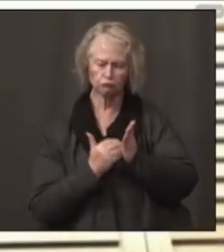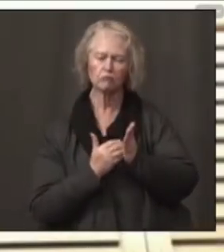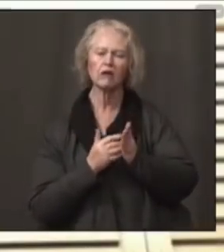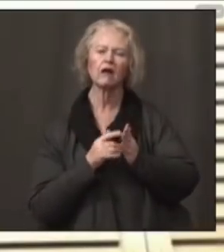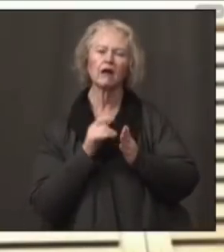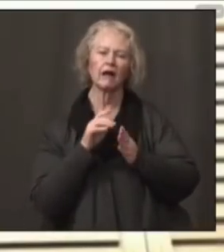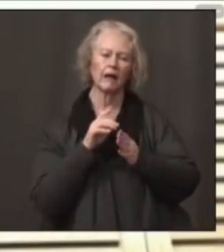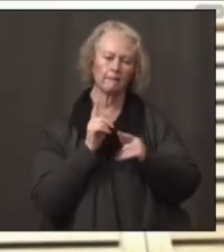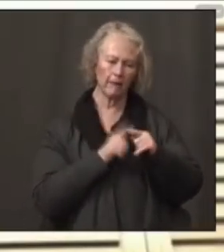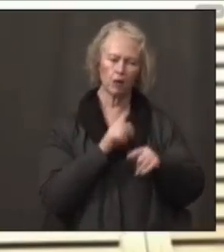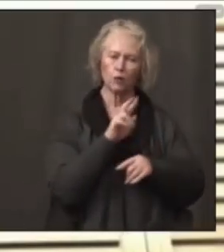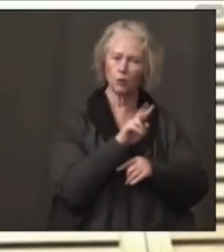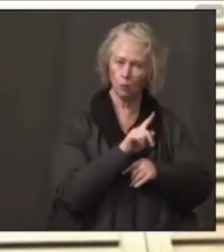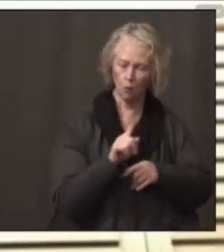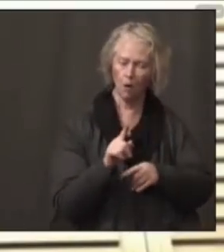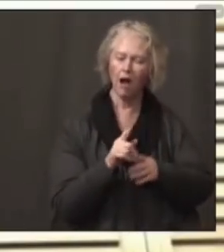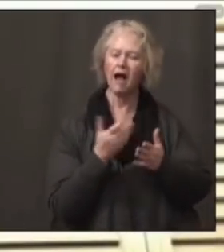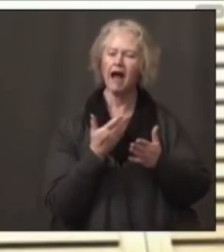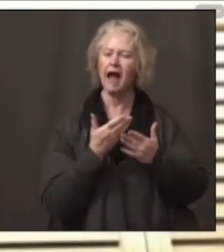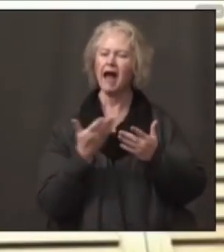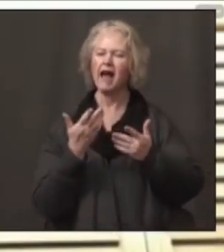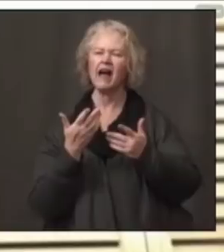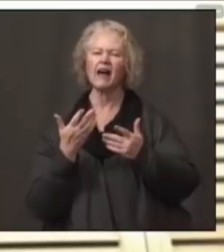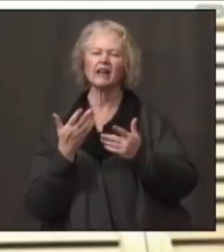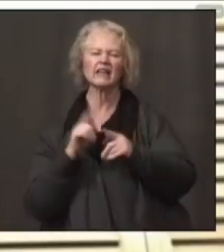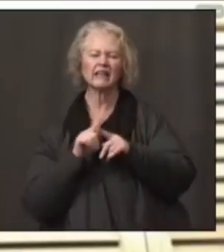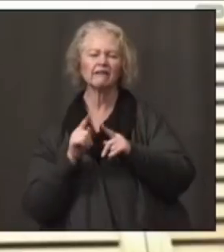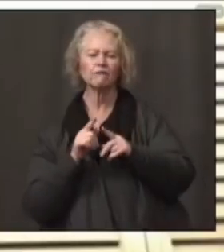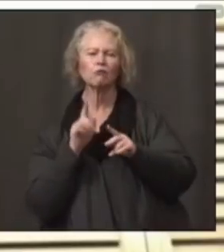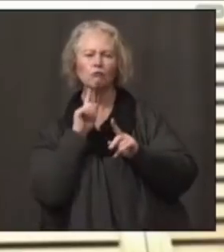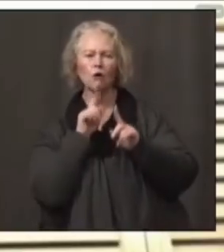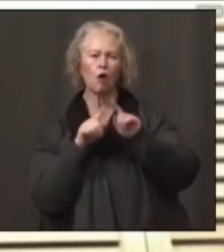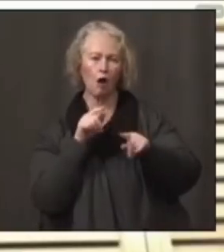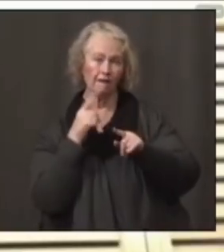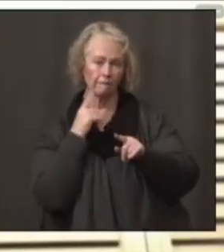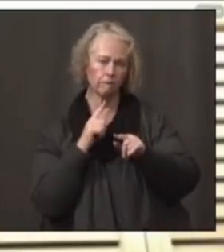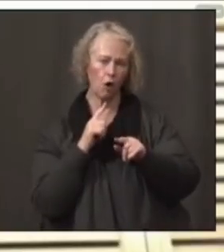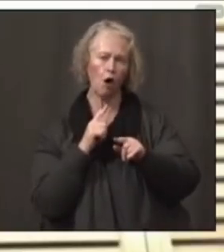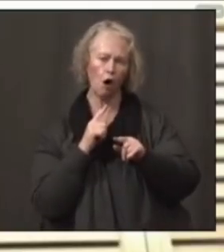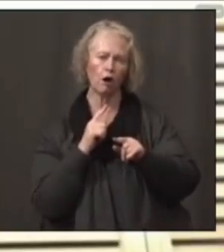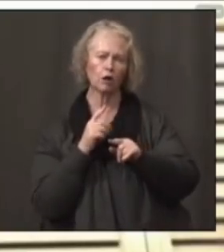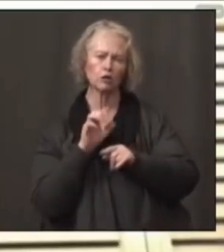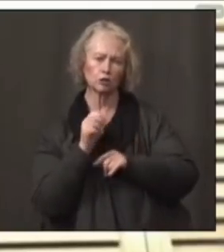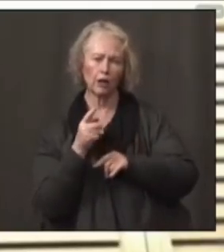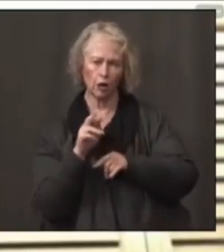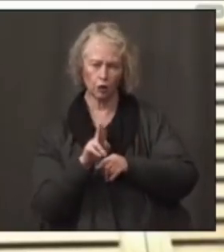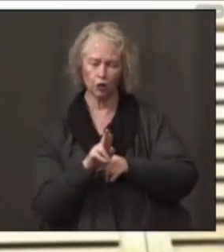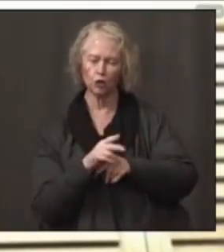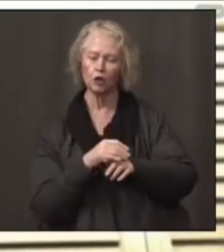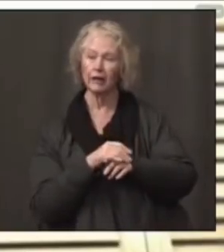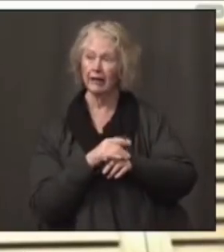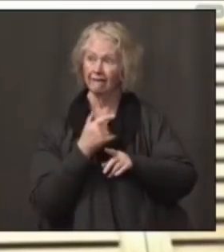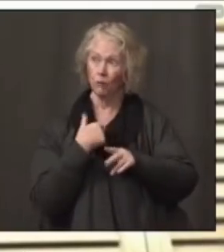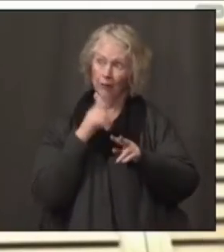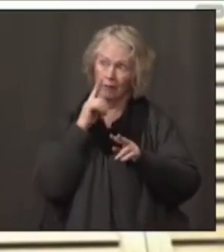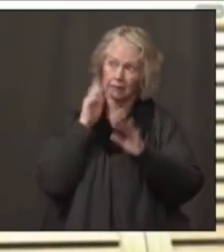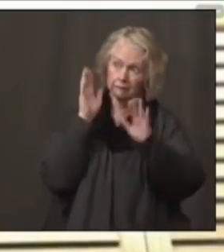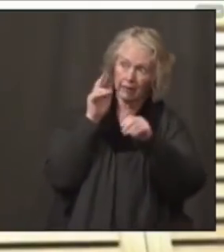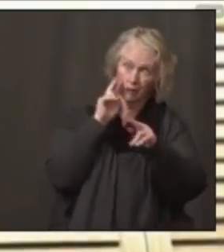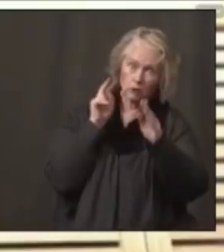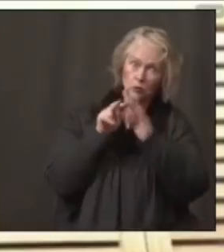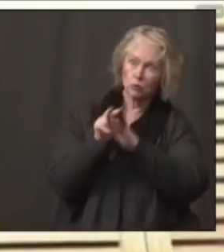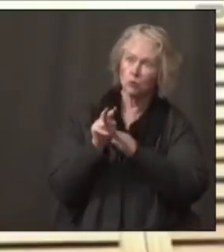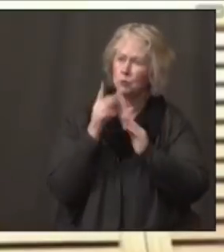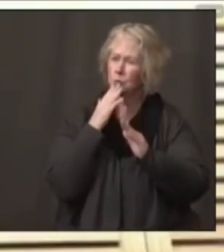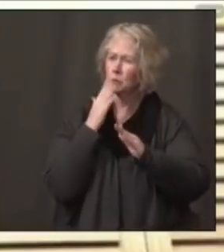211, the Coalition to End Homelessness, among others. The protocol is activated as a result of forecasted